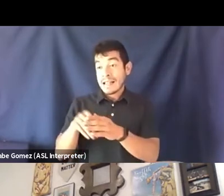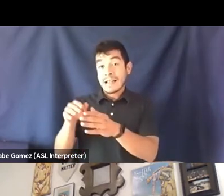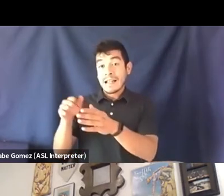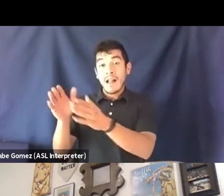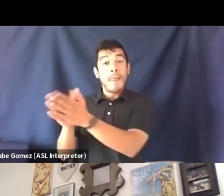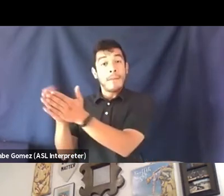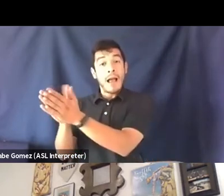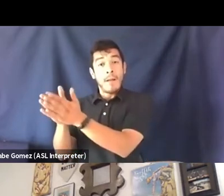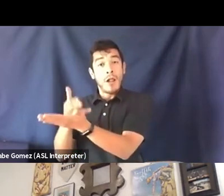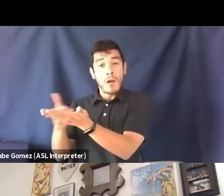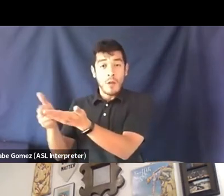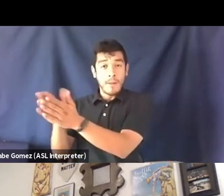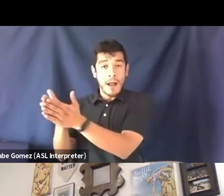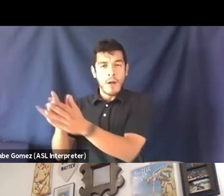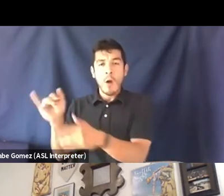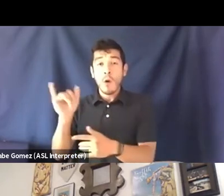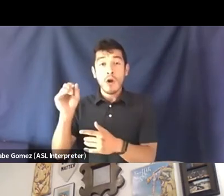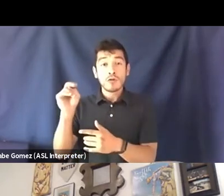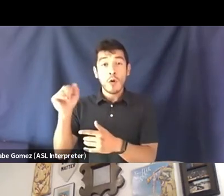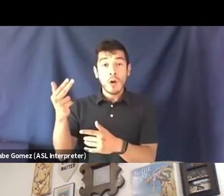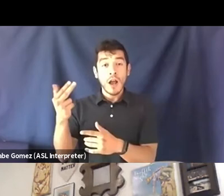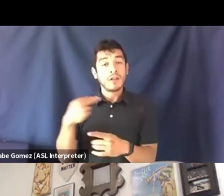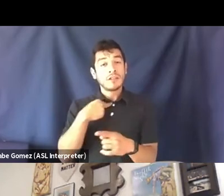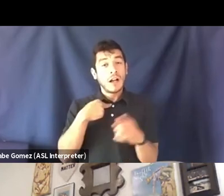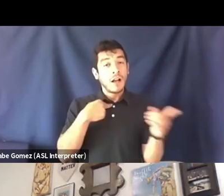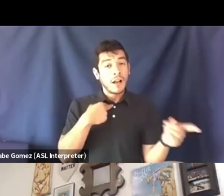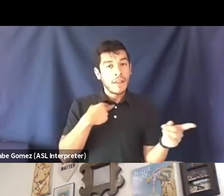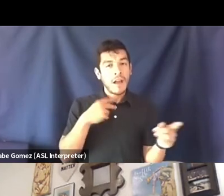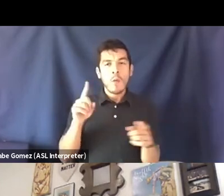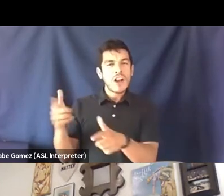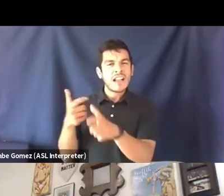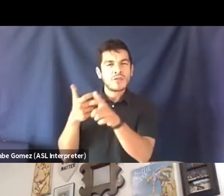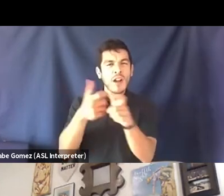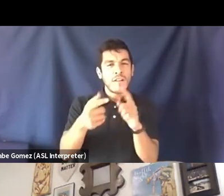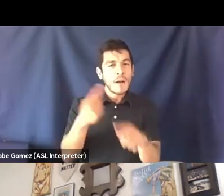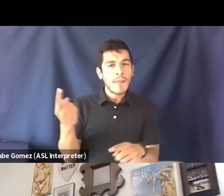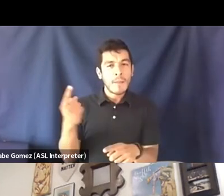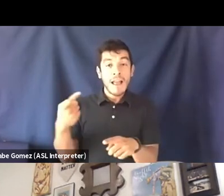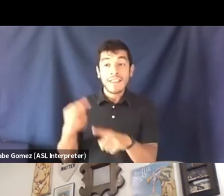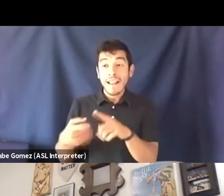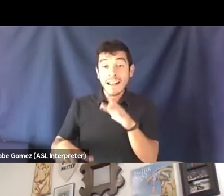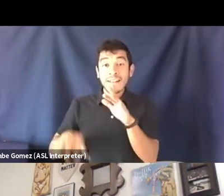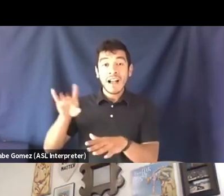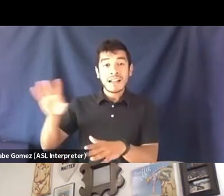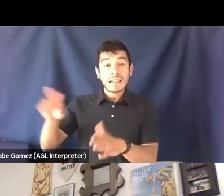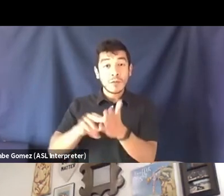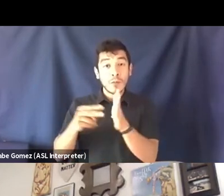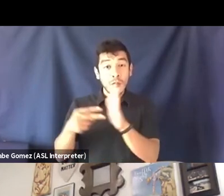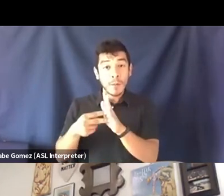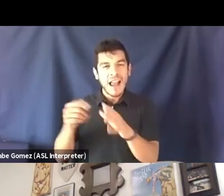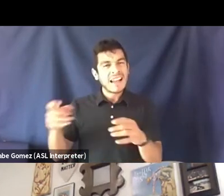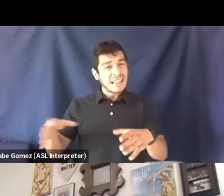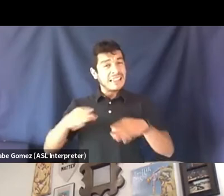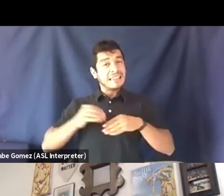Jonah was sentenced when he was, he was running from something, and then he found his purpose and he accepted